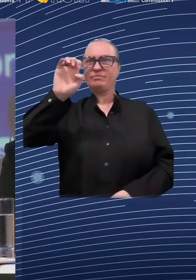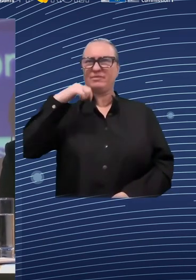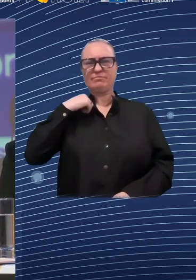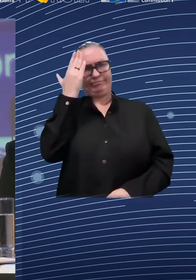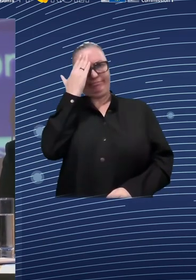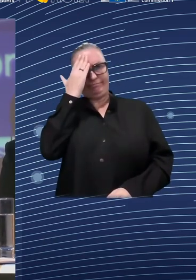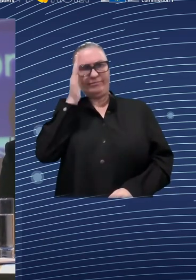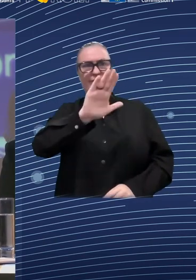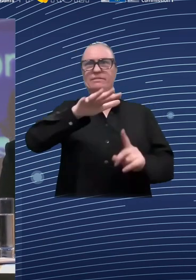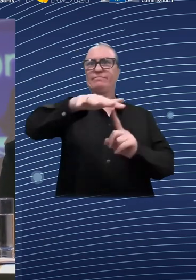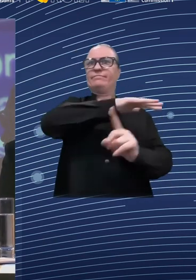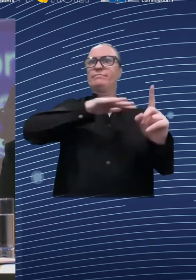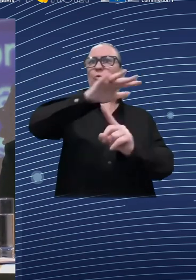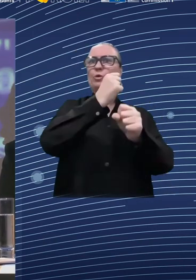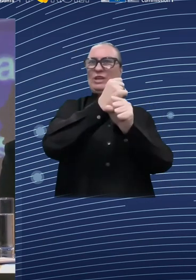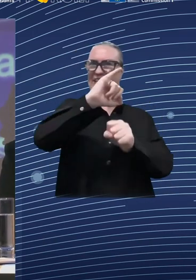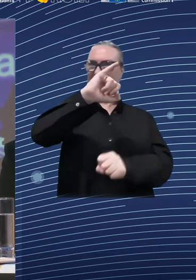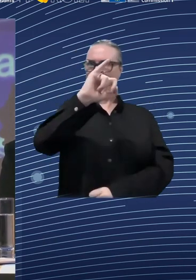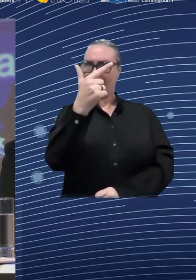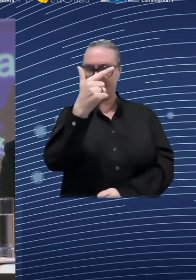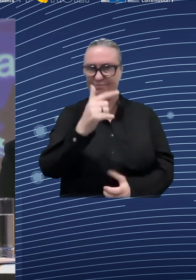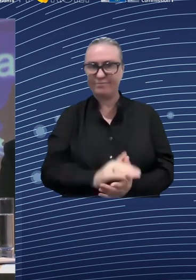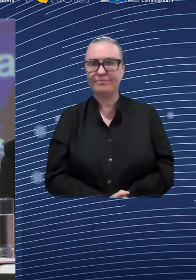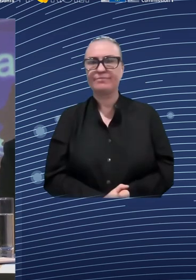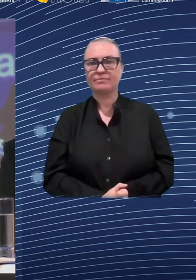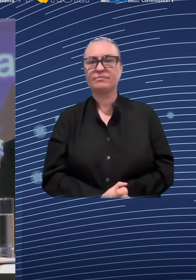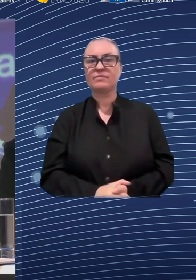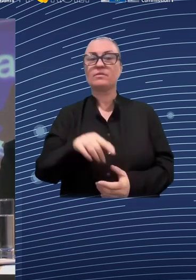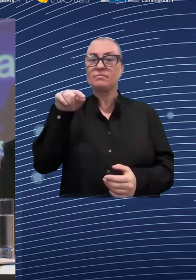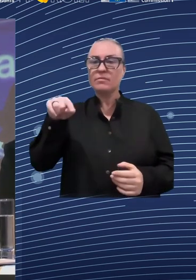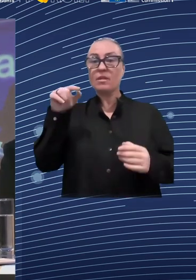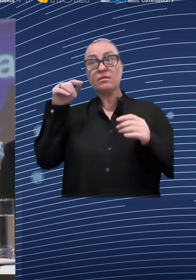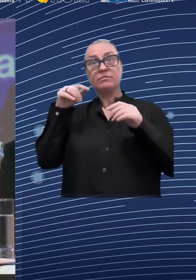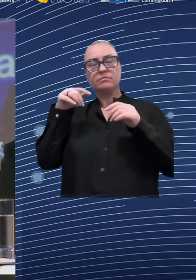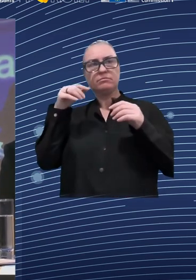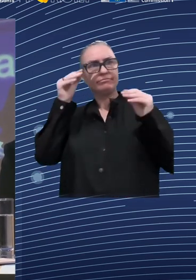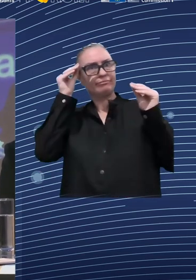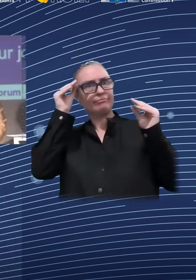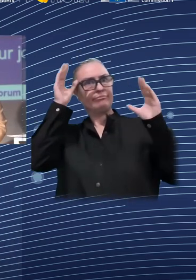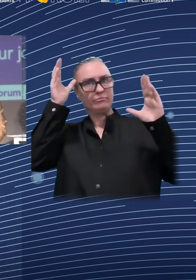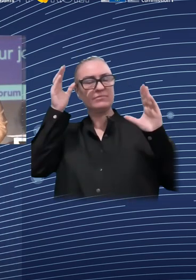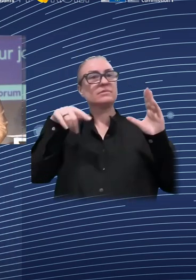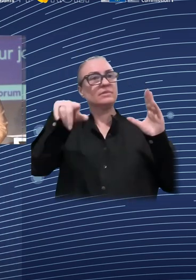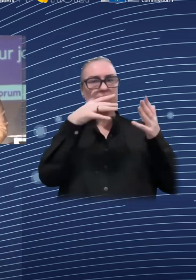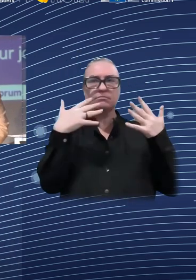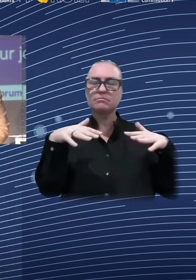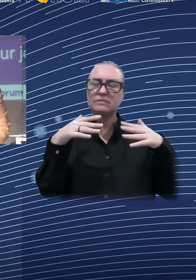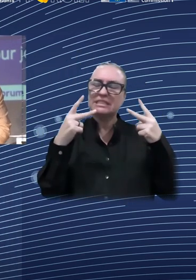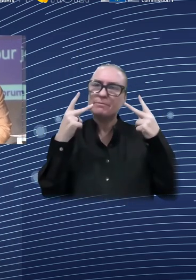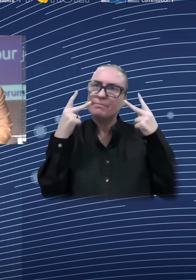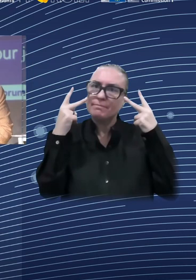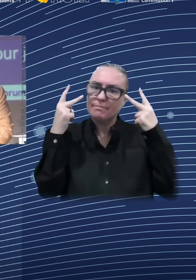Hub. And we are working with SMEs who are, let's say, less